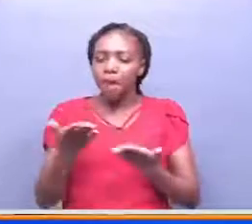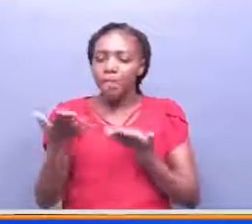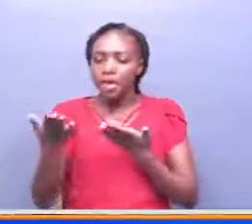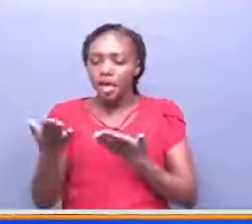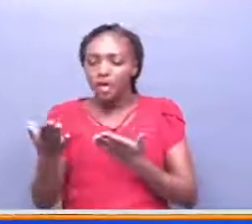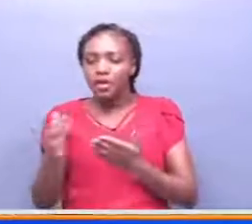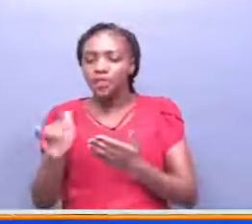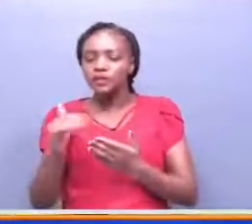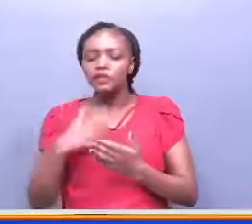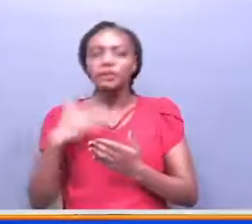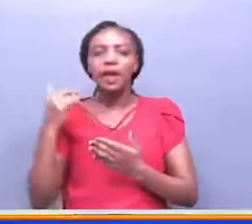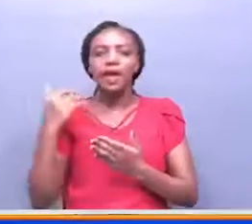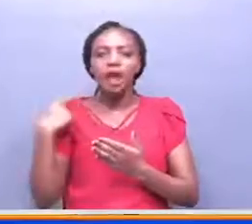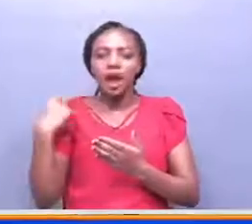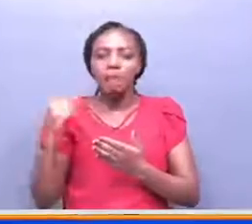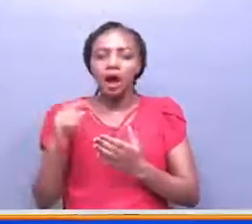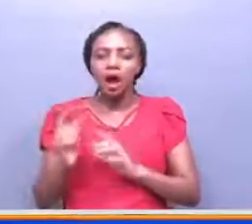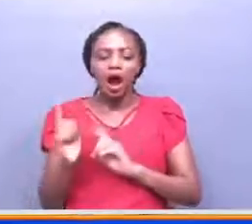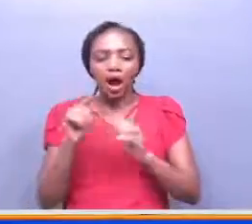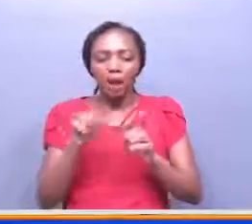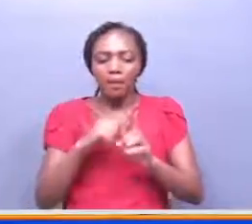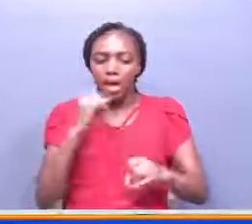come and enjoy, you know."